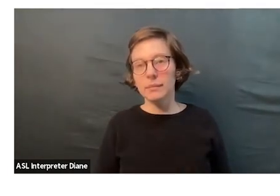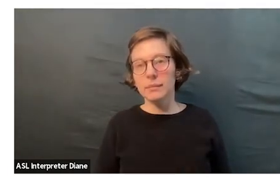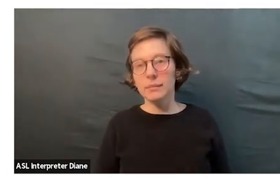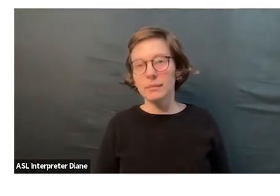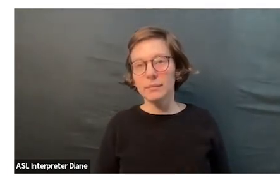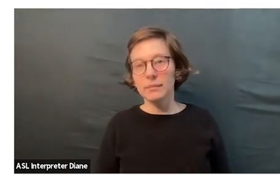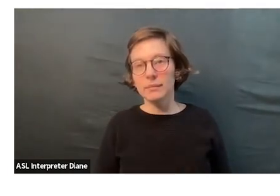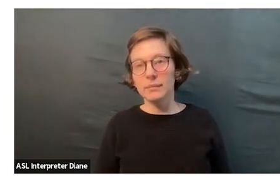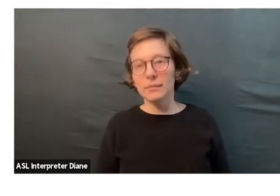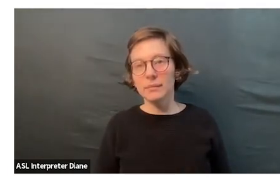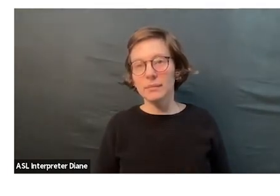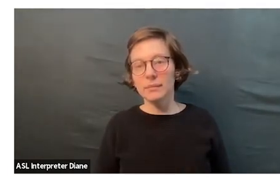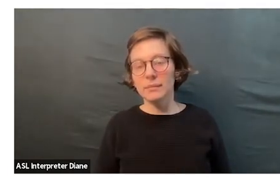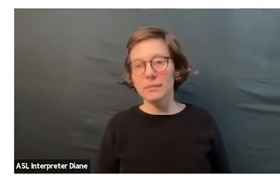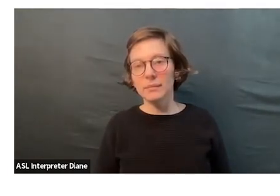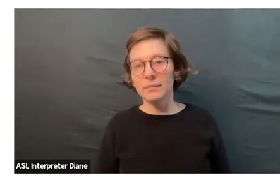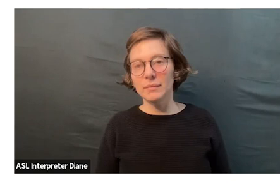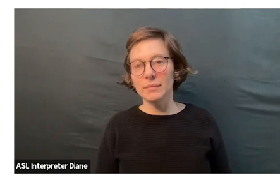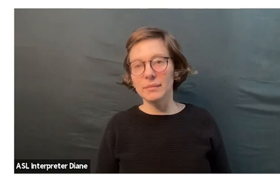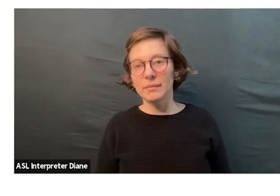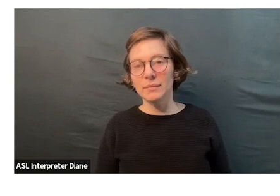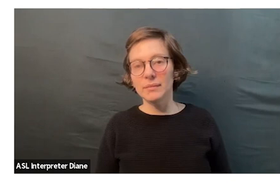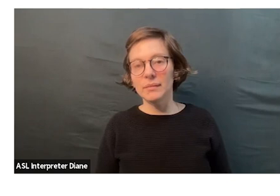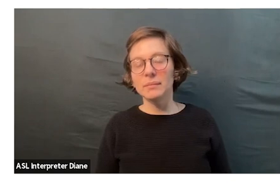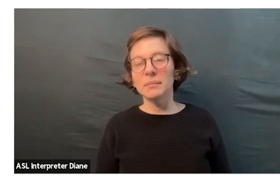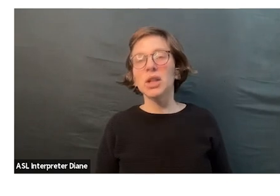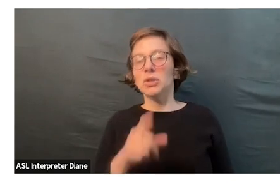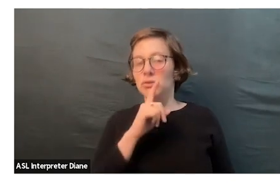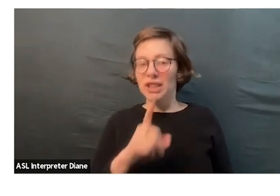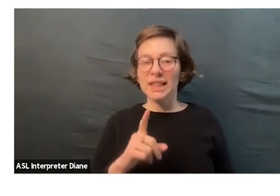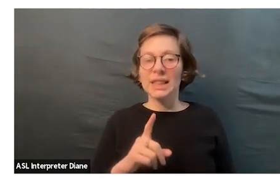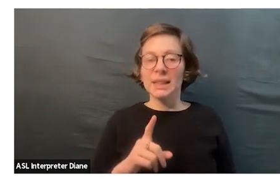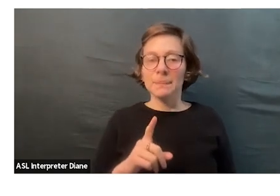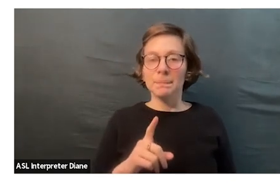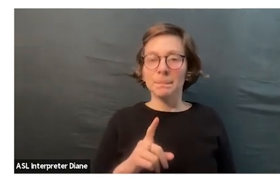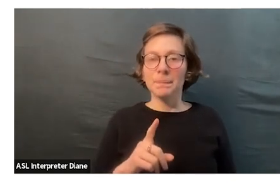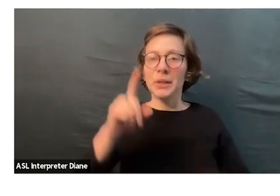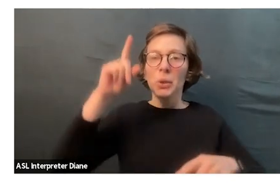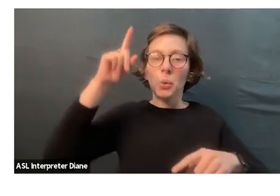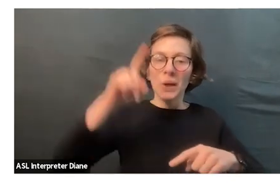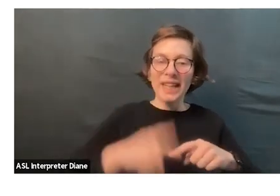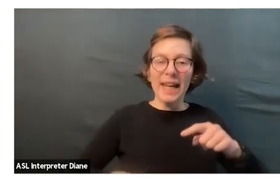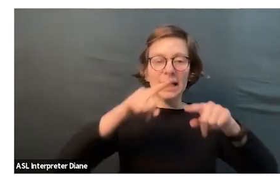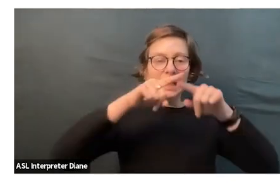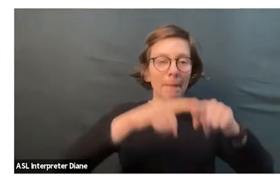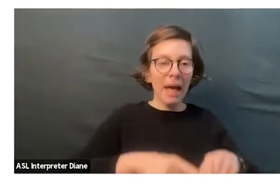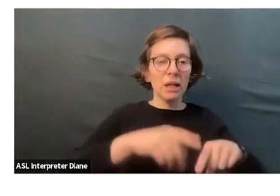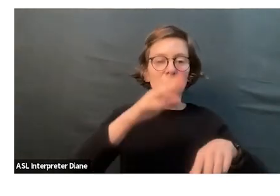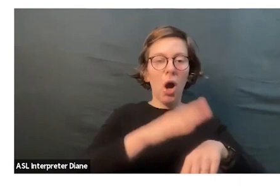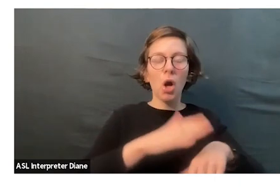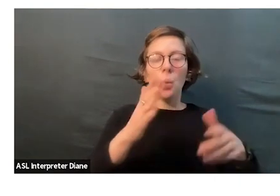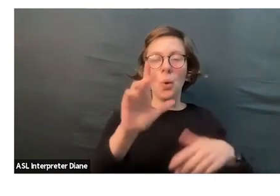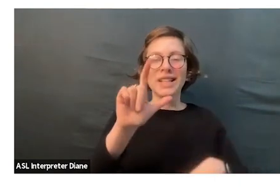system. I mean, following the rules hasn't gotten us far. 100%. Yeah. I'm wondering, anonymous attendee asks, I'm